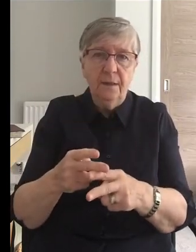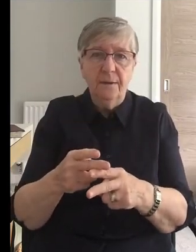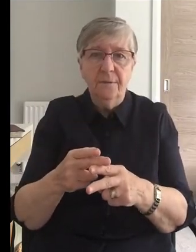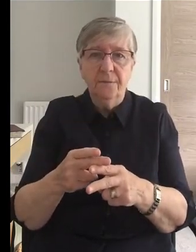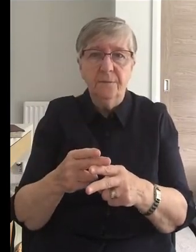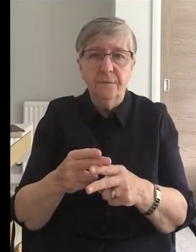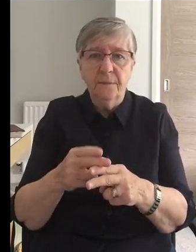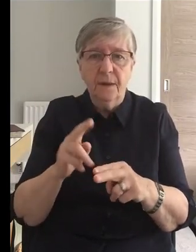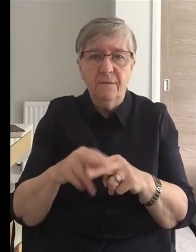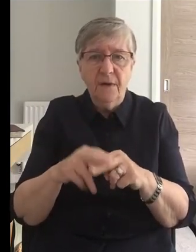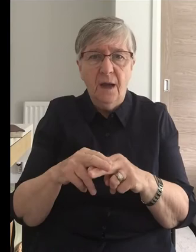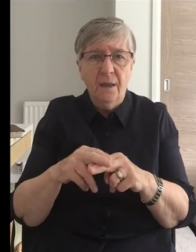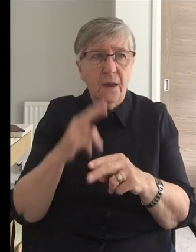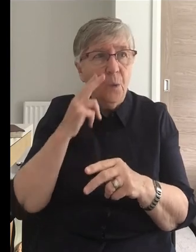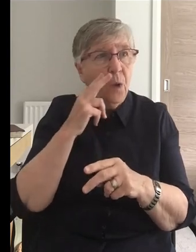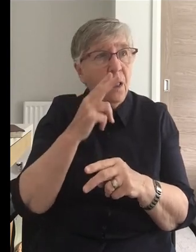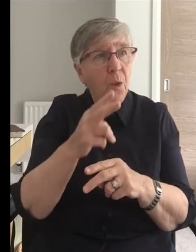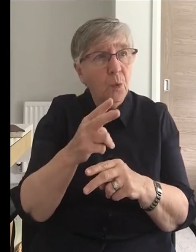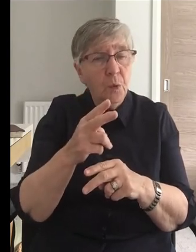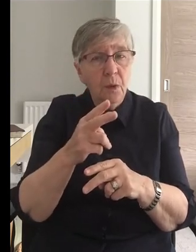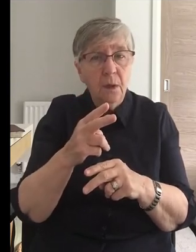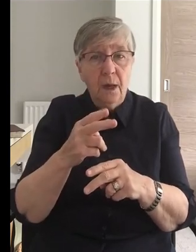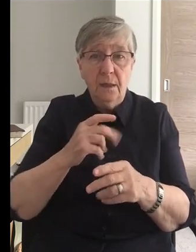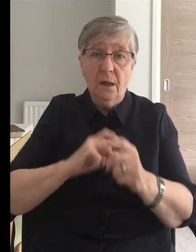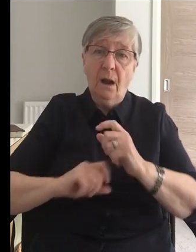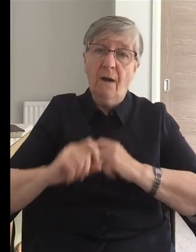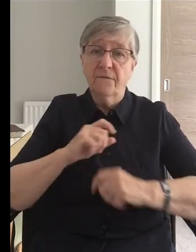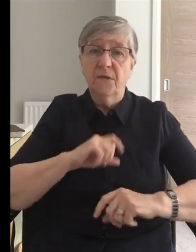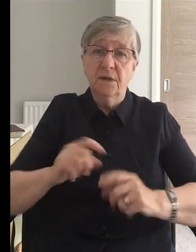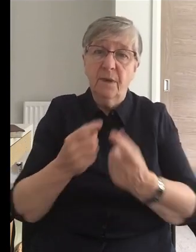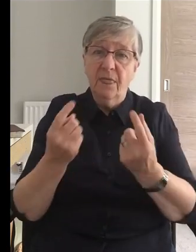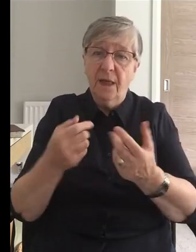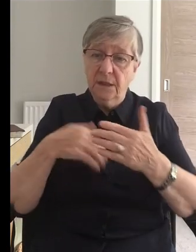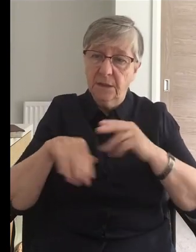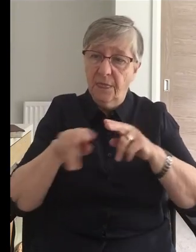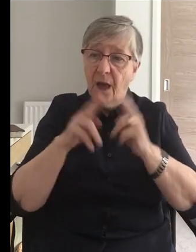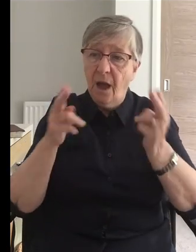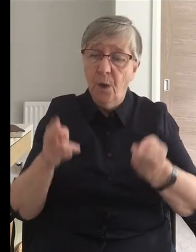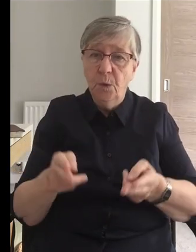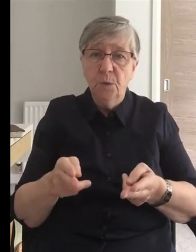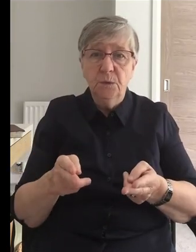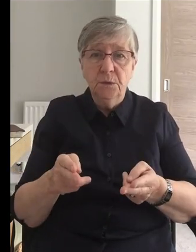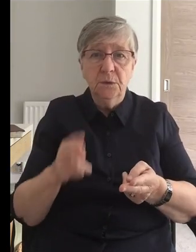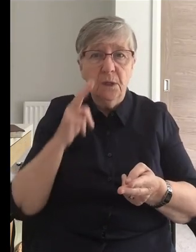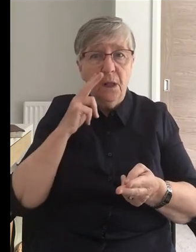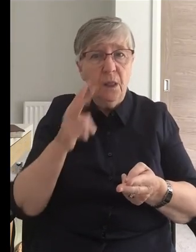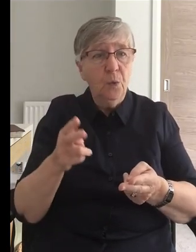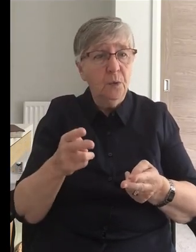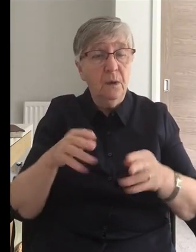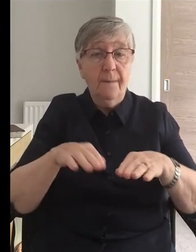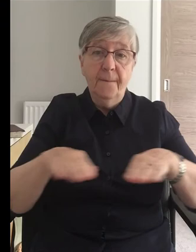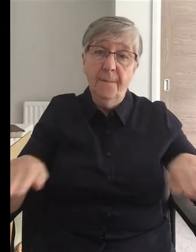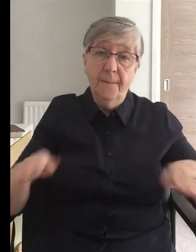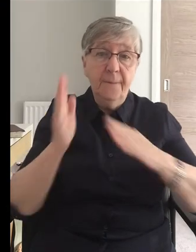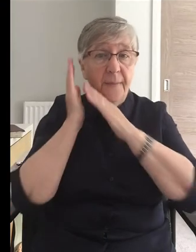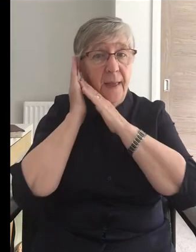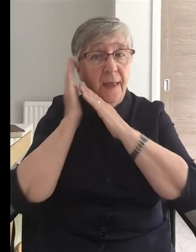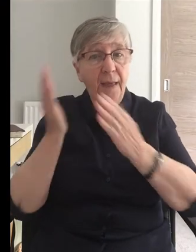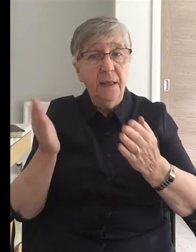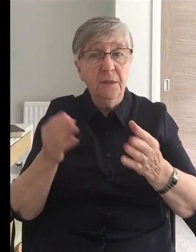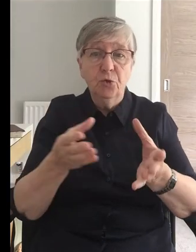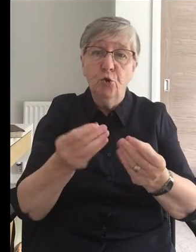Father, we look at the comforts we have in our houses. We look at comfy beds,